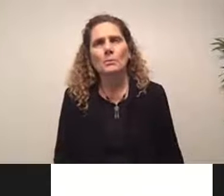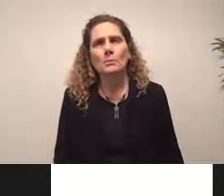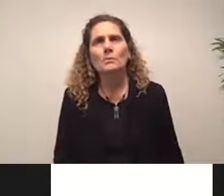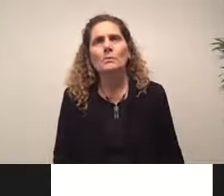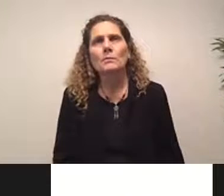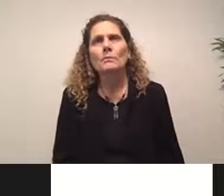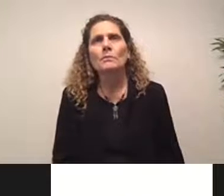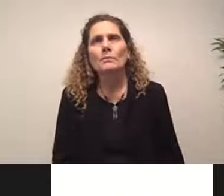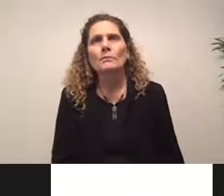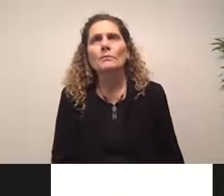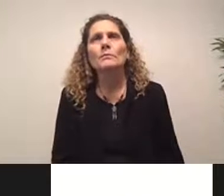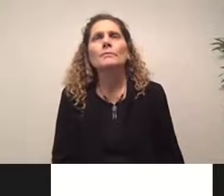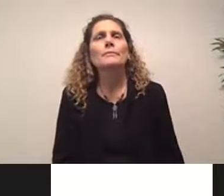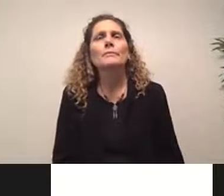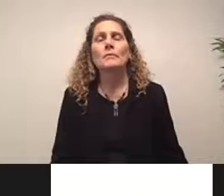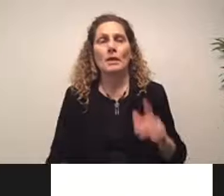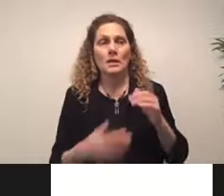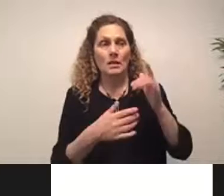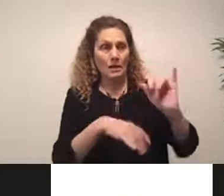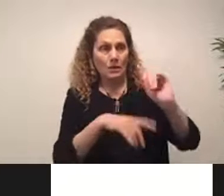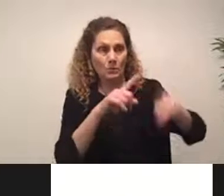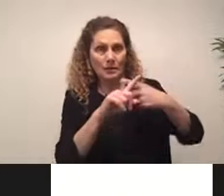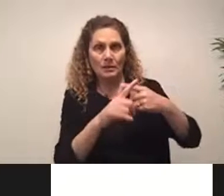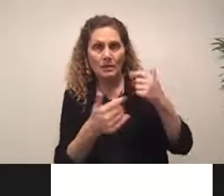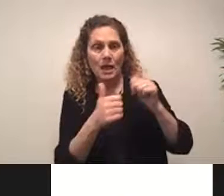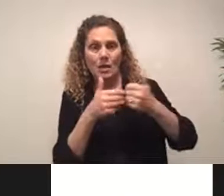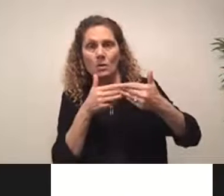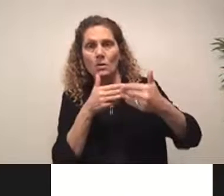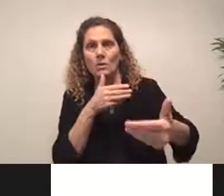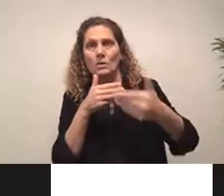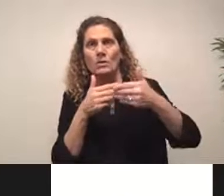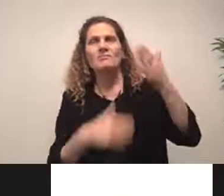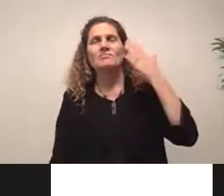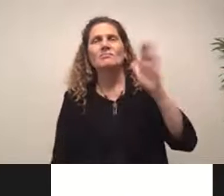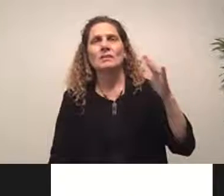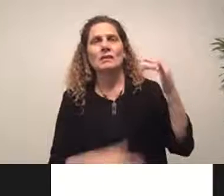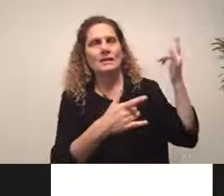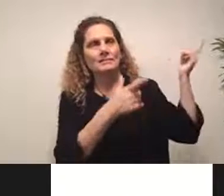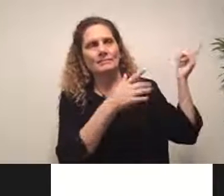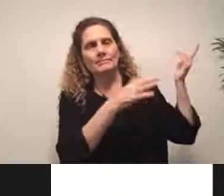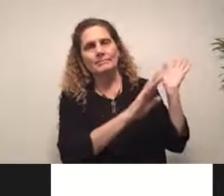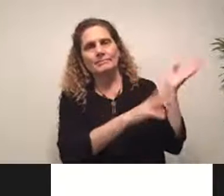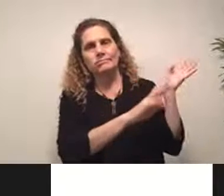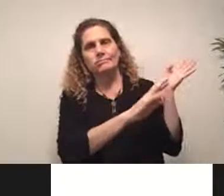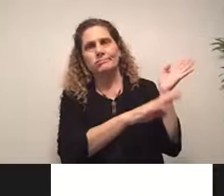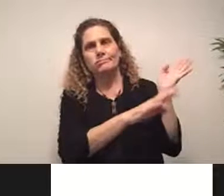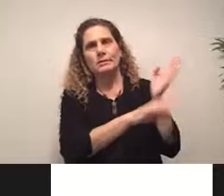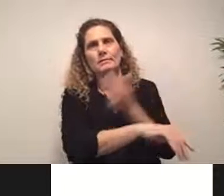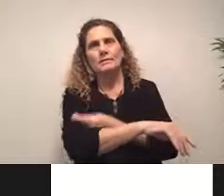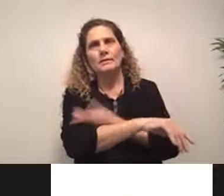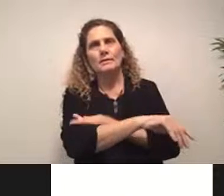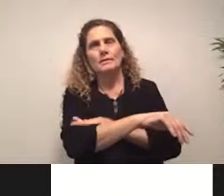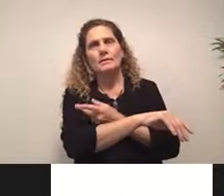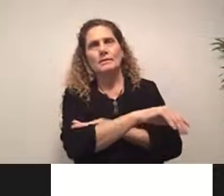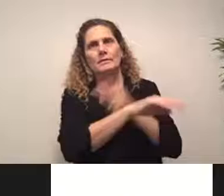Given the scope of the manufacturing and the logistics of distribution of the vaccine, it's not unlikely that timing targets may fluctuate